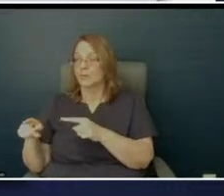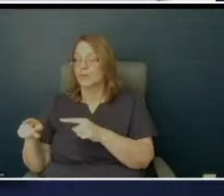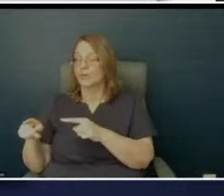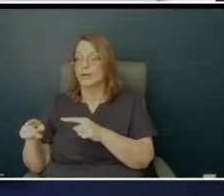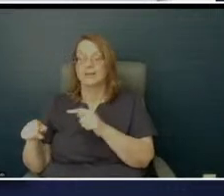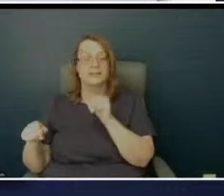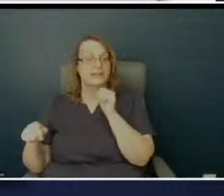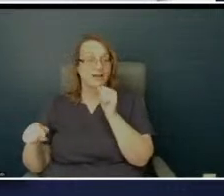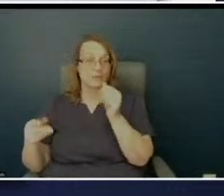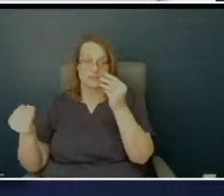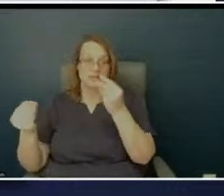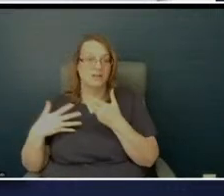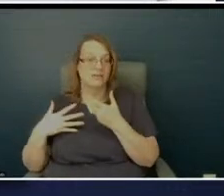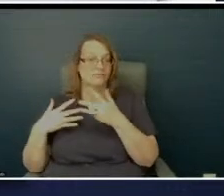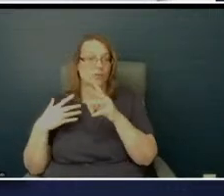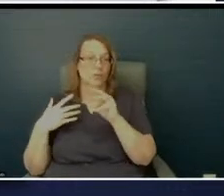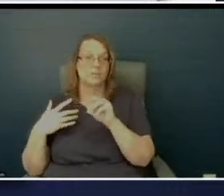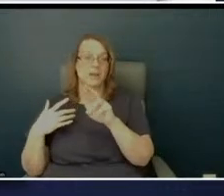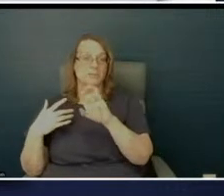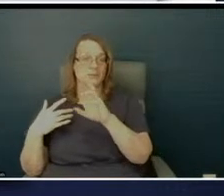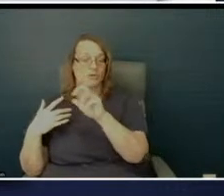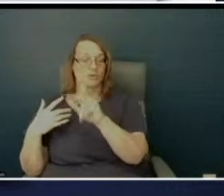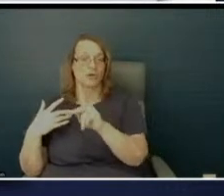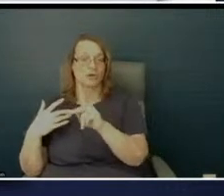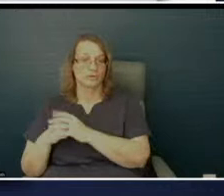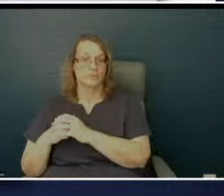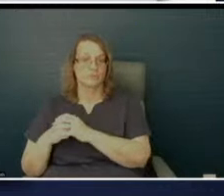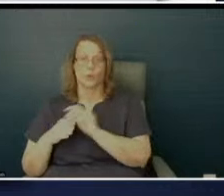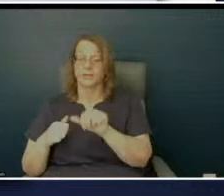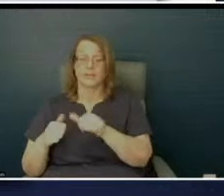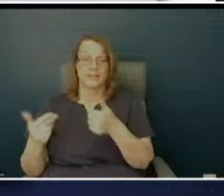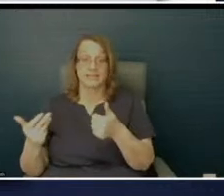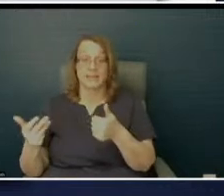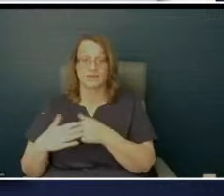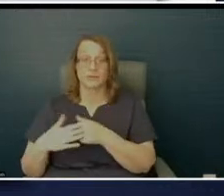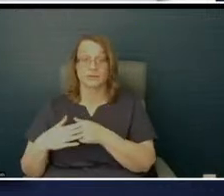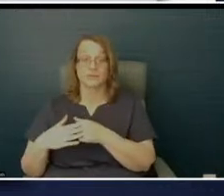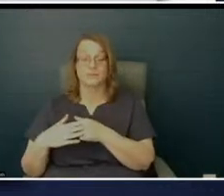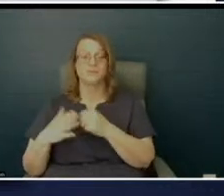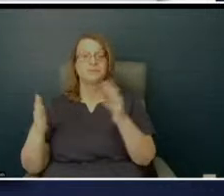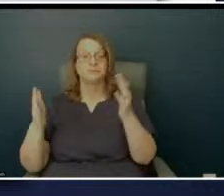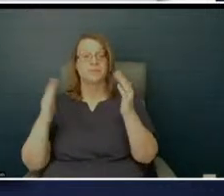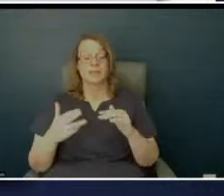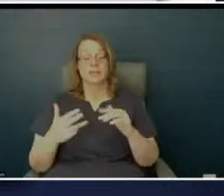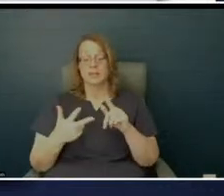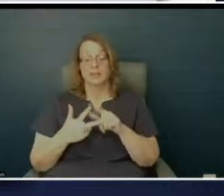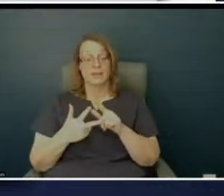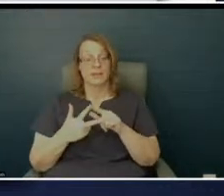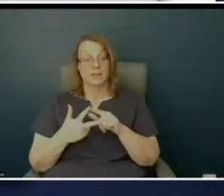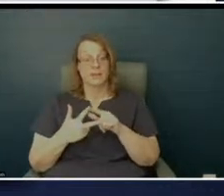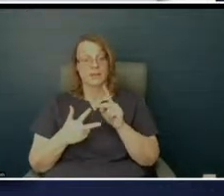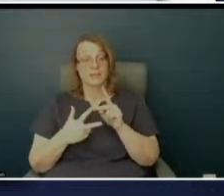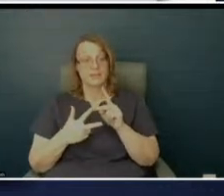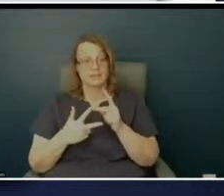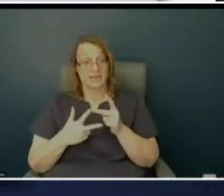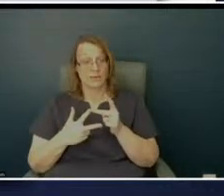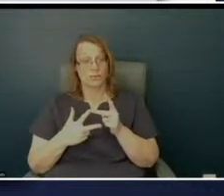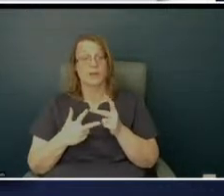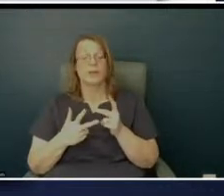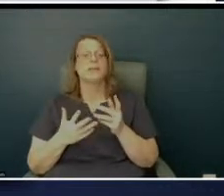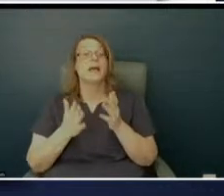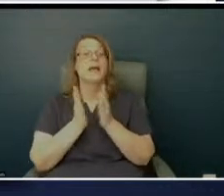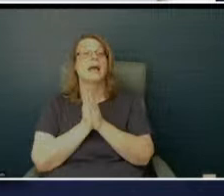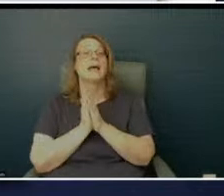about by Mr. Clark or anybody else. Interesting. The second request that you have is to have the Department of Justice